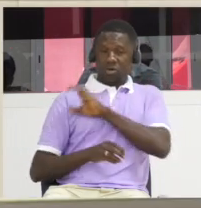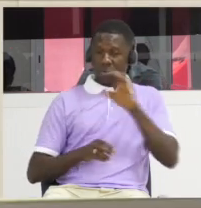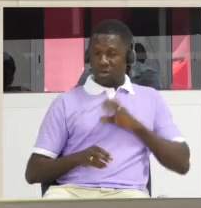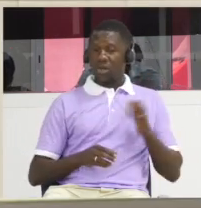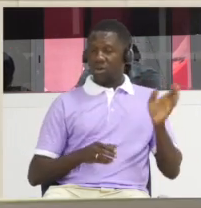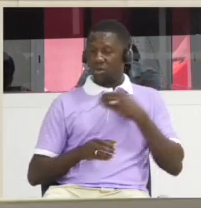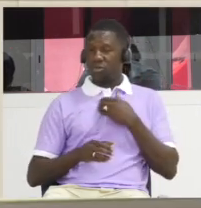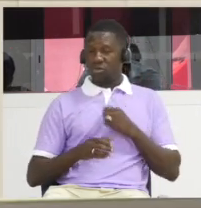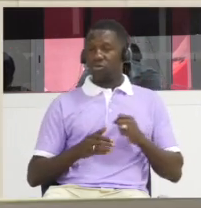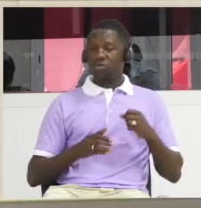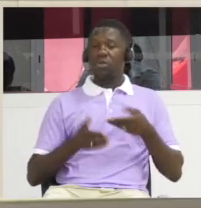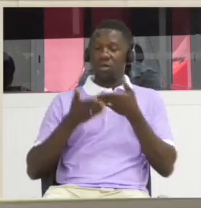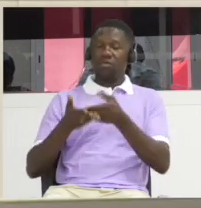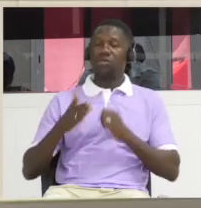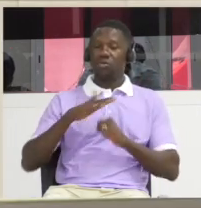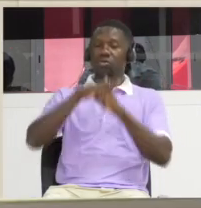to provide support.